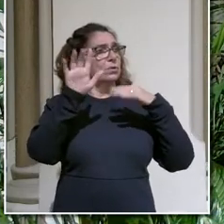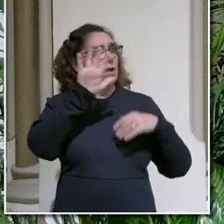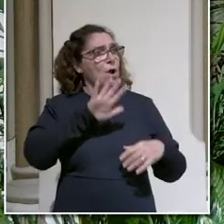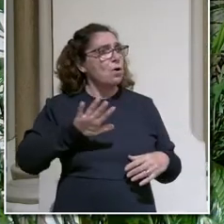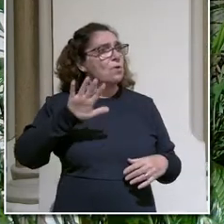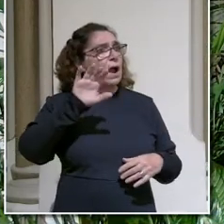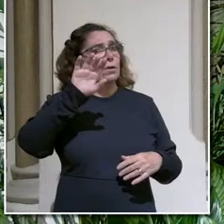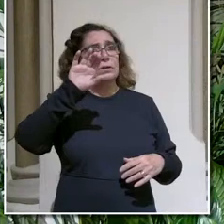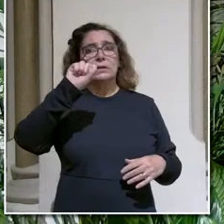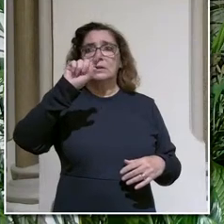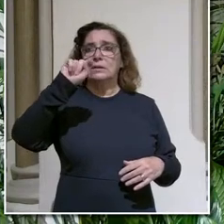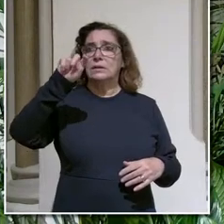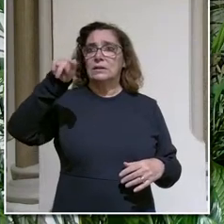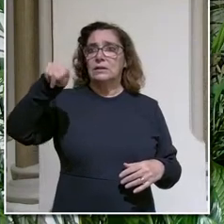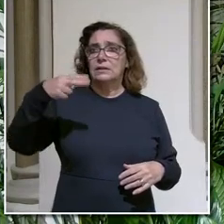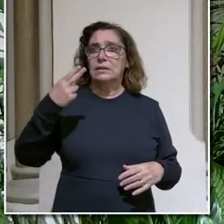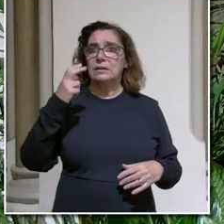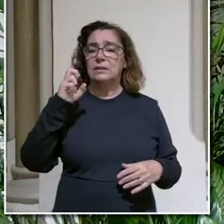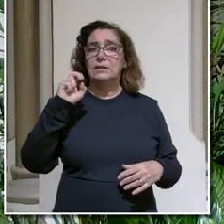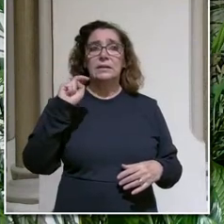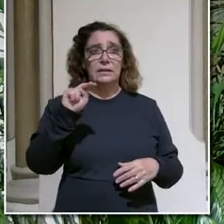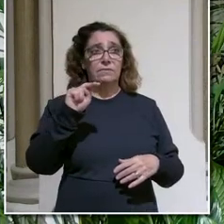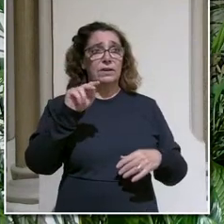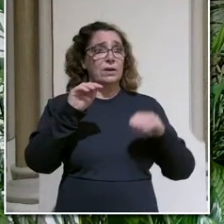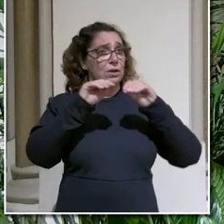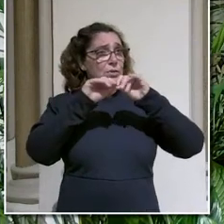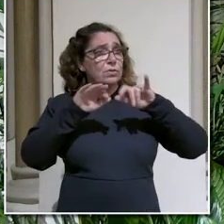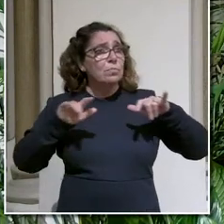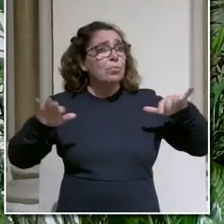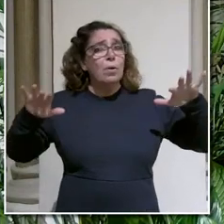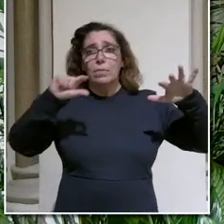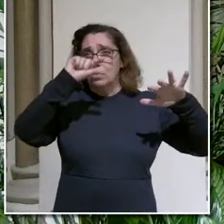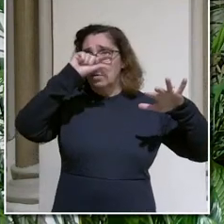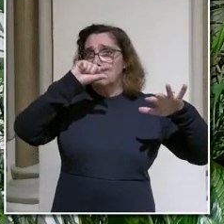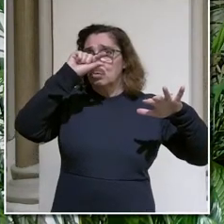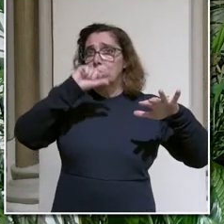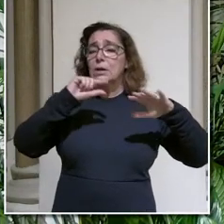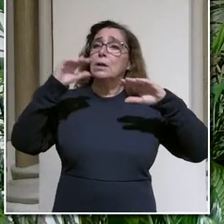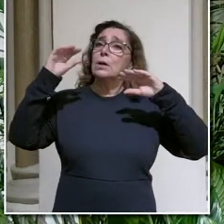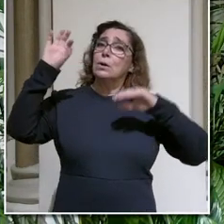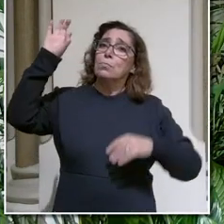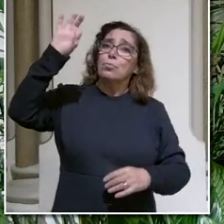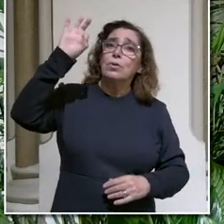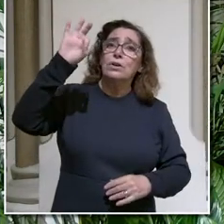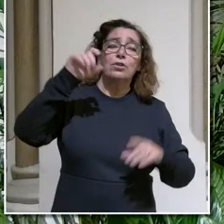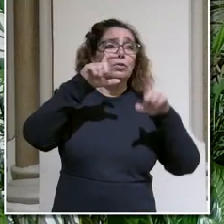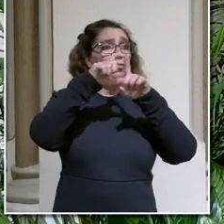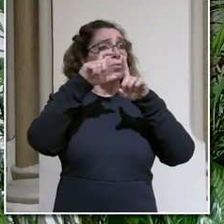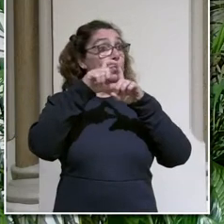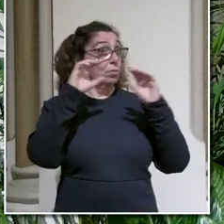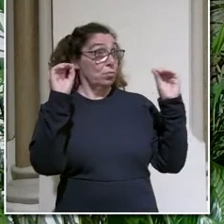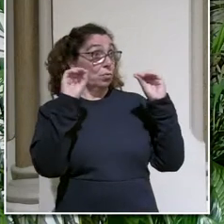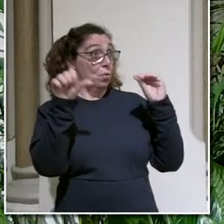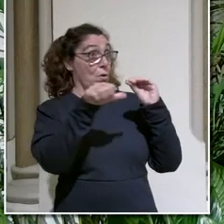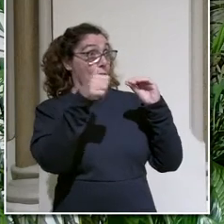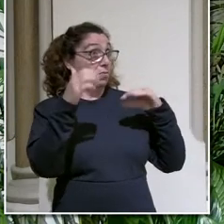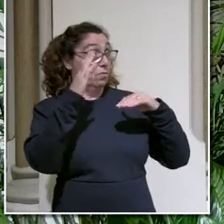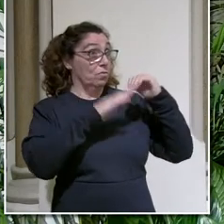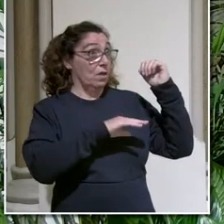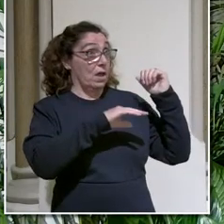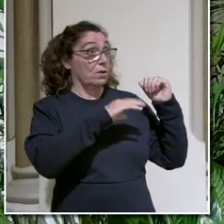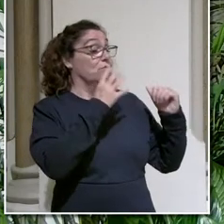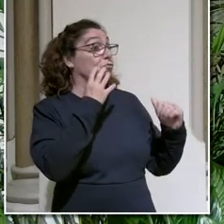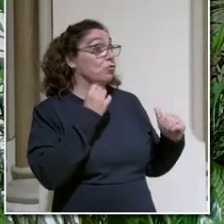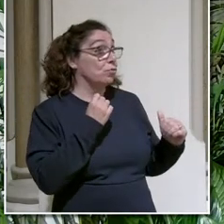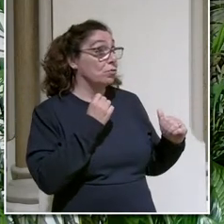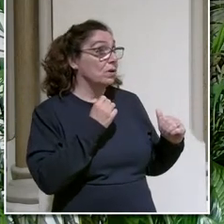Phoenicia, Cyprus, and Antioch, preaching the word to no one but Jews. There were some